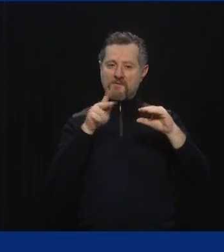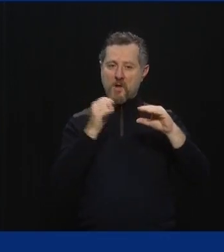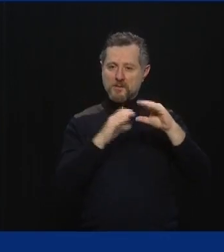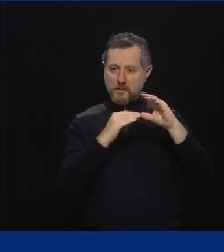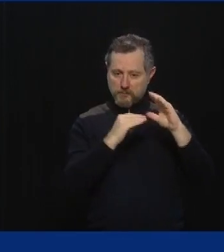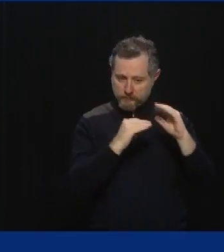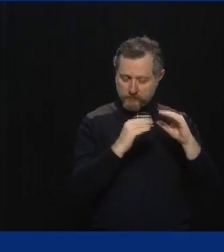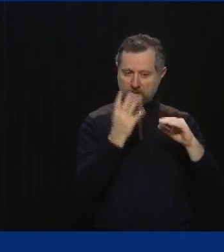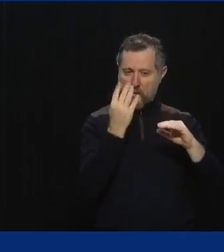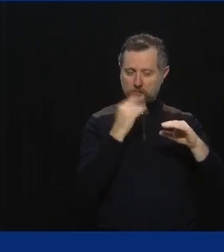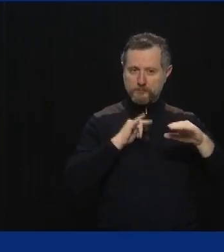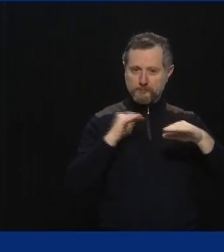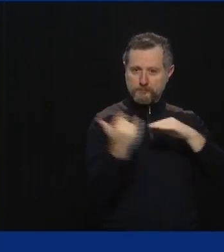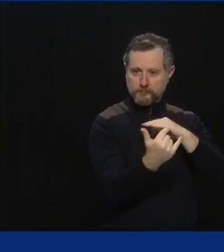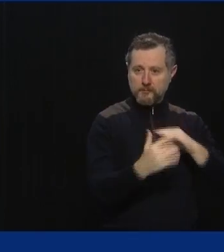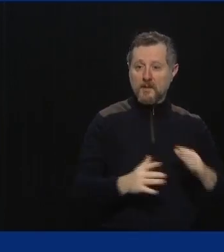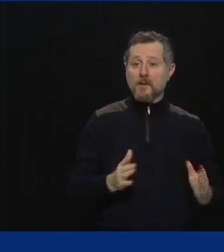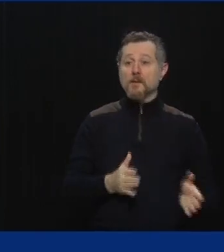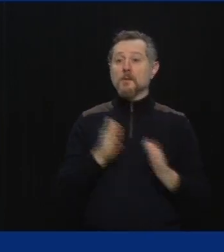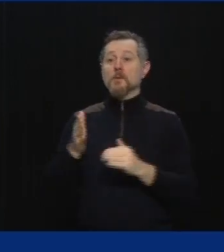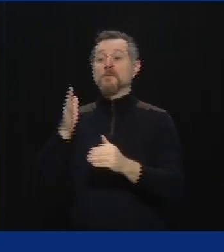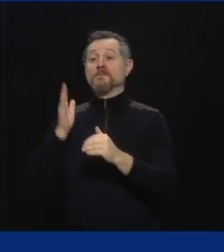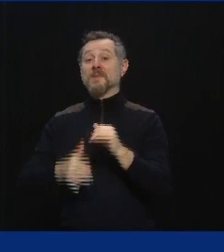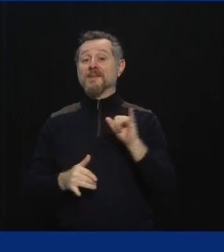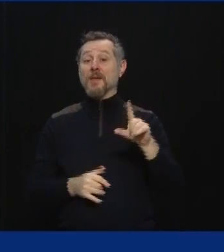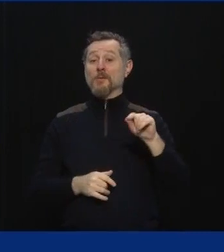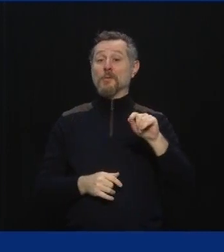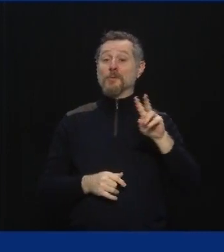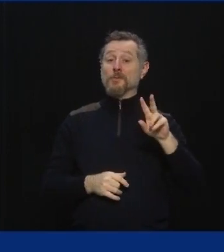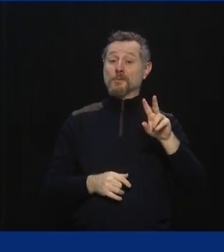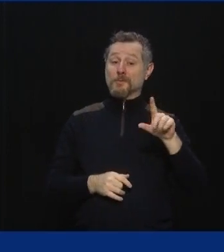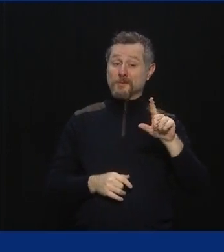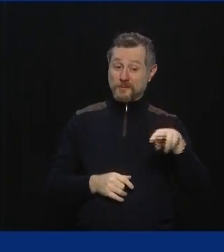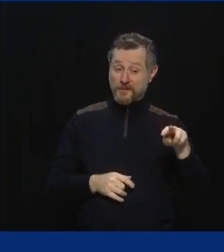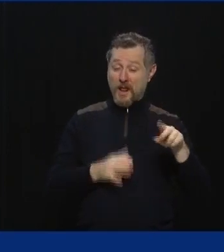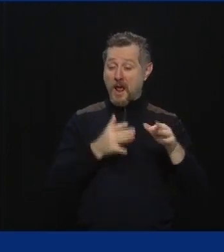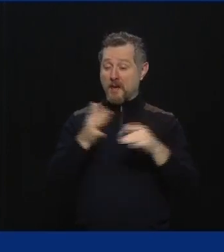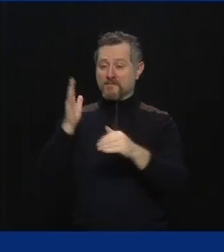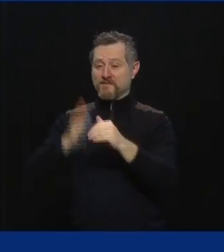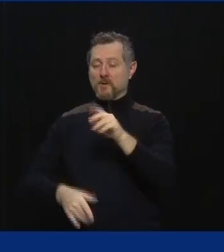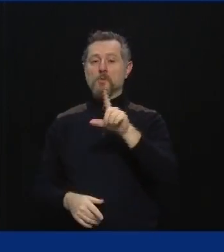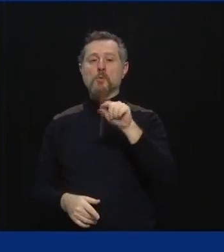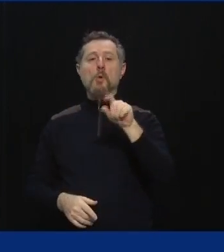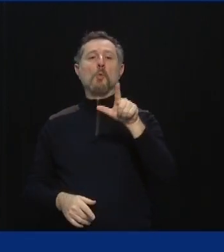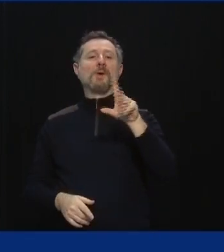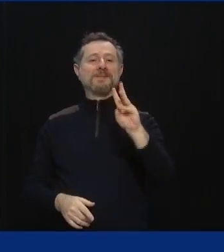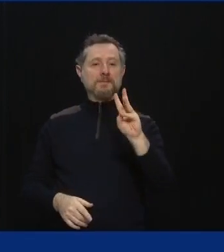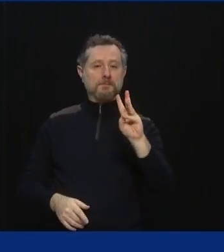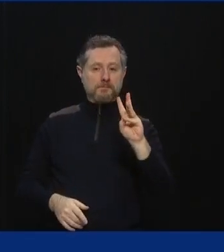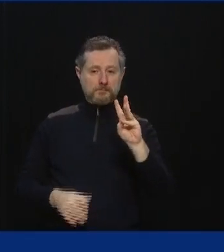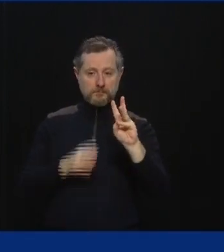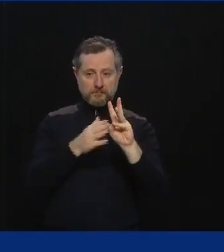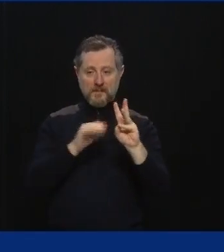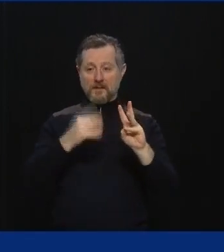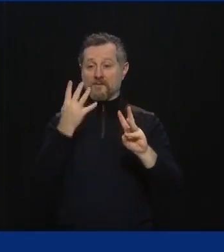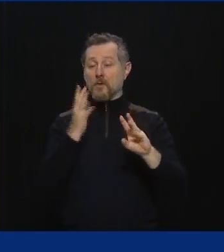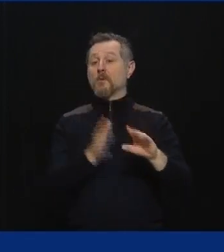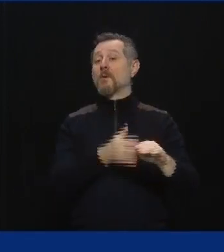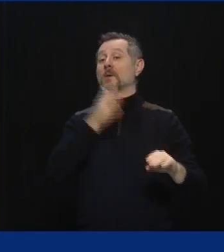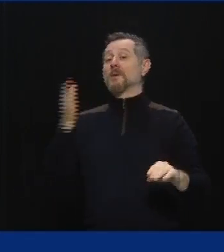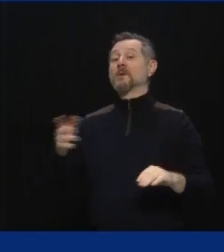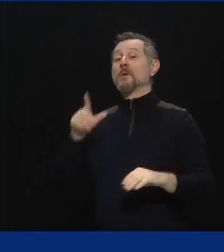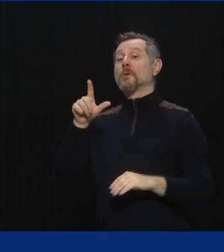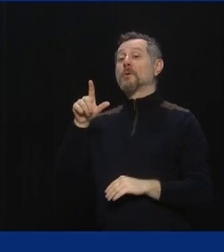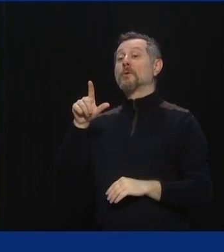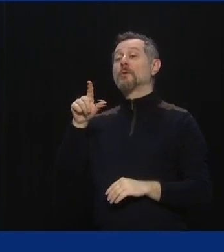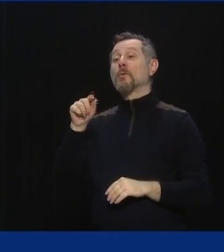second quarter of 2026. We'll have 5 more gates by 2028 and 4 gates by 2032. And I'm just